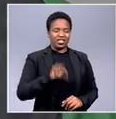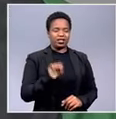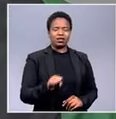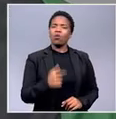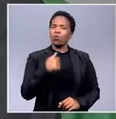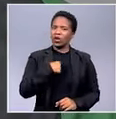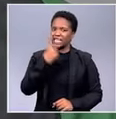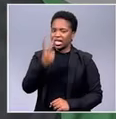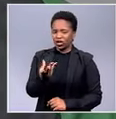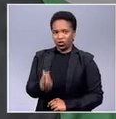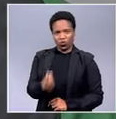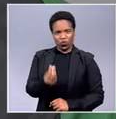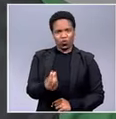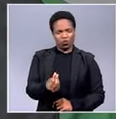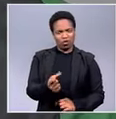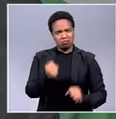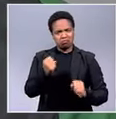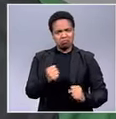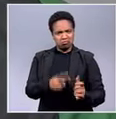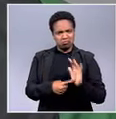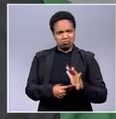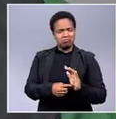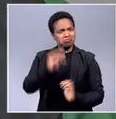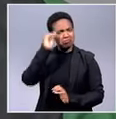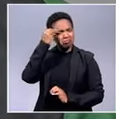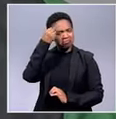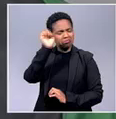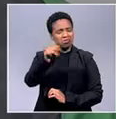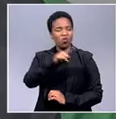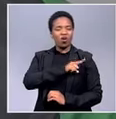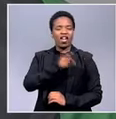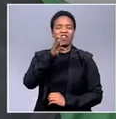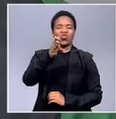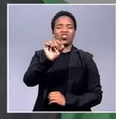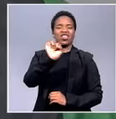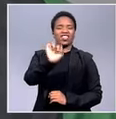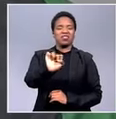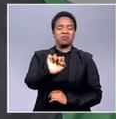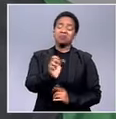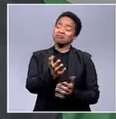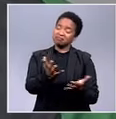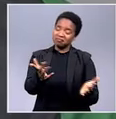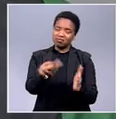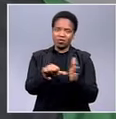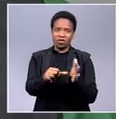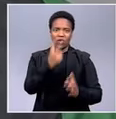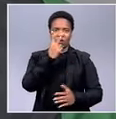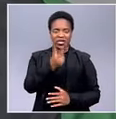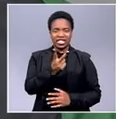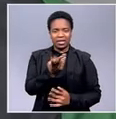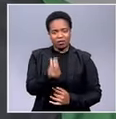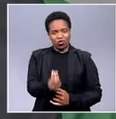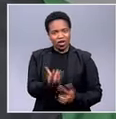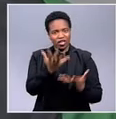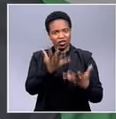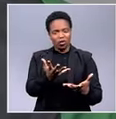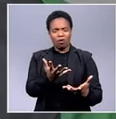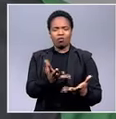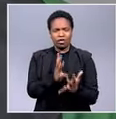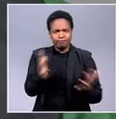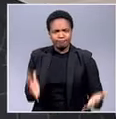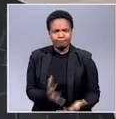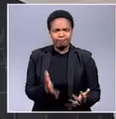when we see young people showing that kind of an interest, because this is their future. So it's important that when we see such kind, we always actually